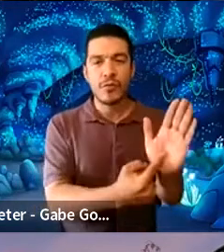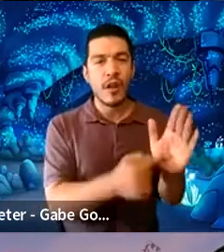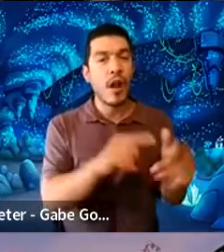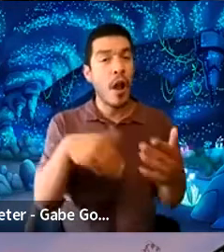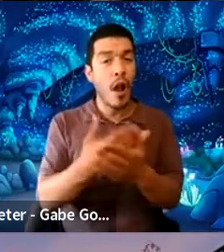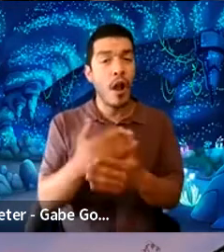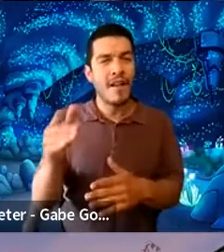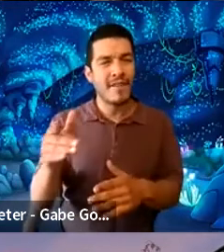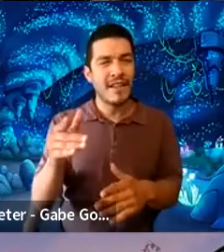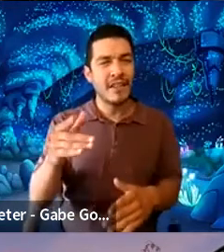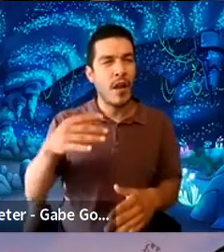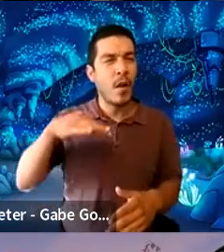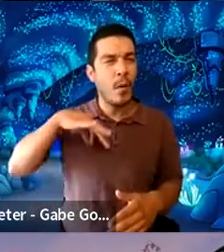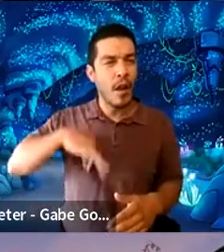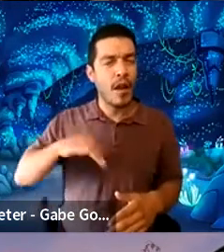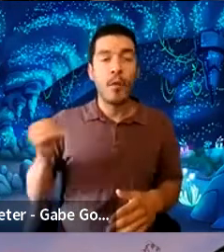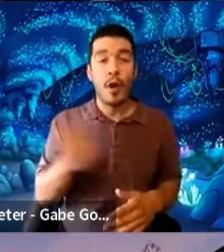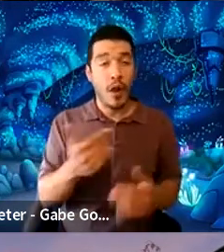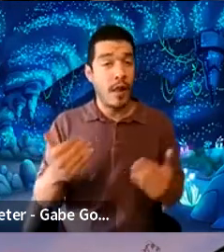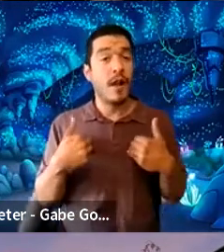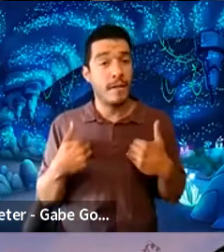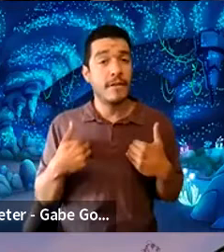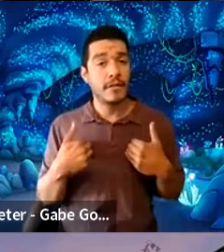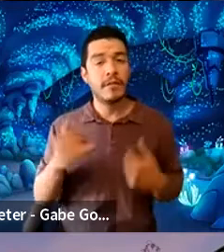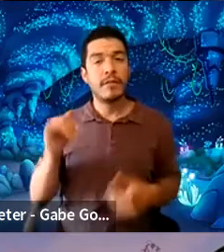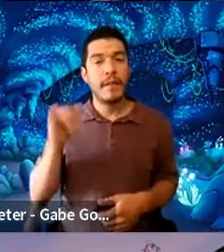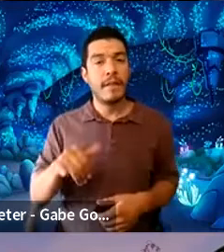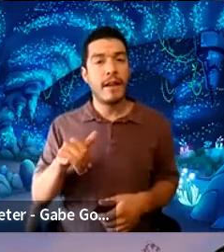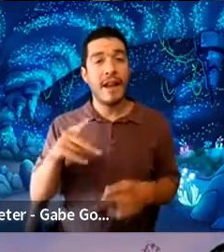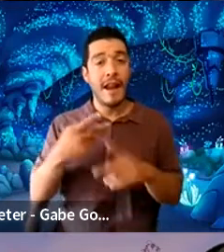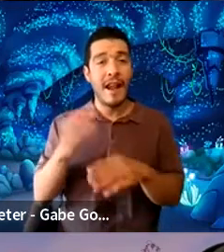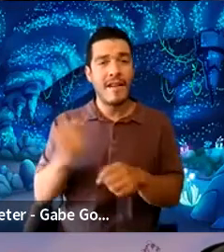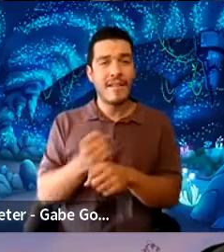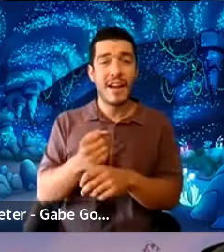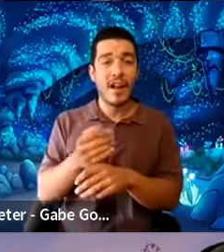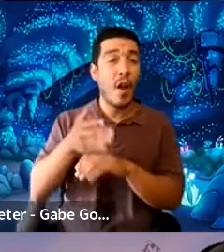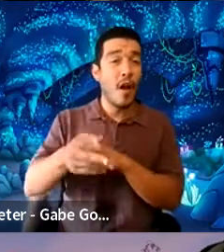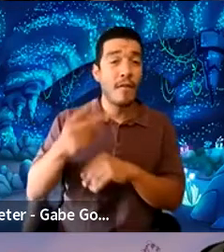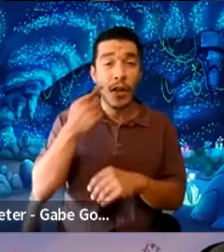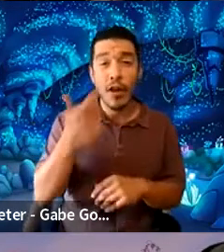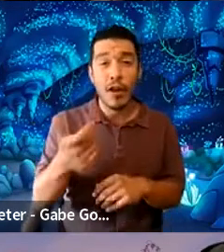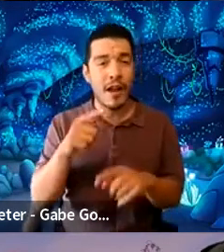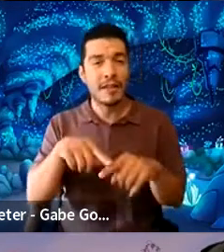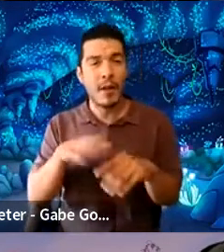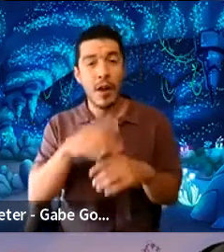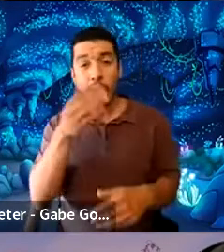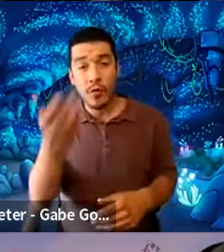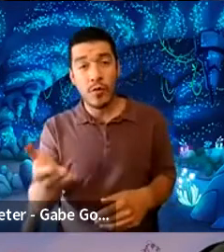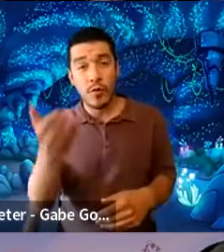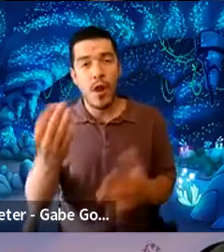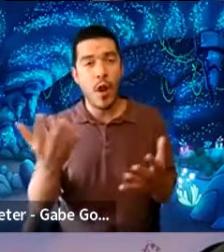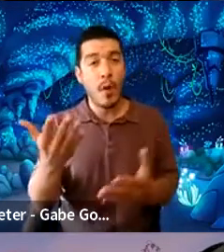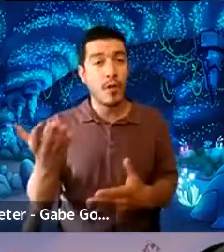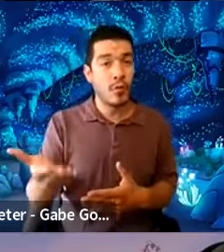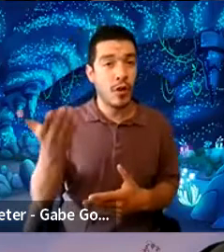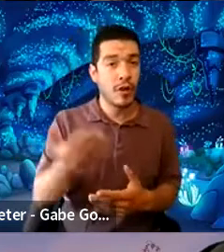all these qualities that we all have that kind of get overlooked depending on who you are or what you